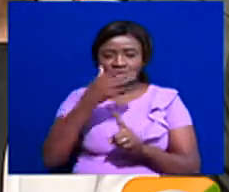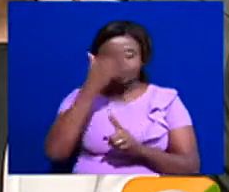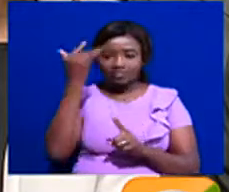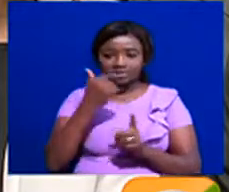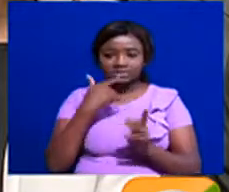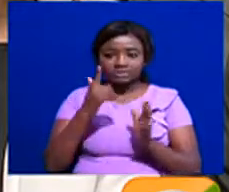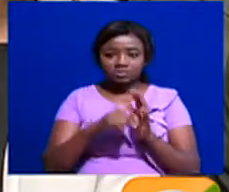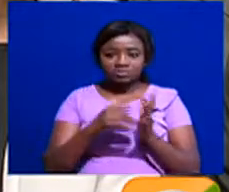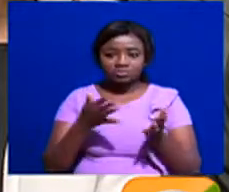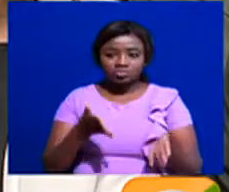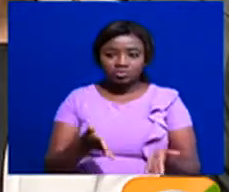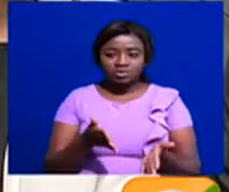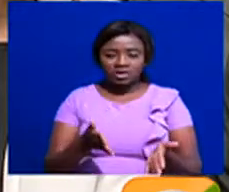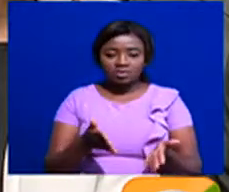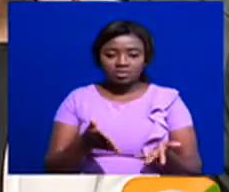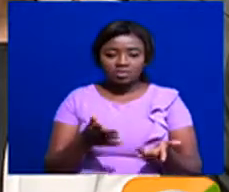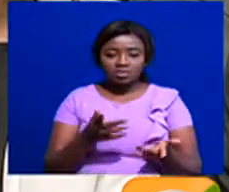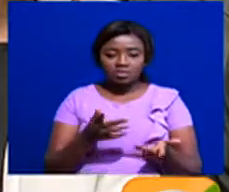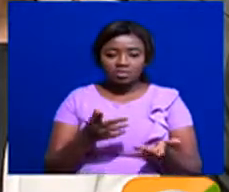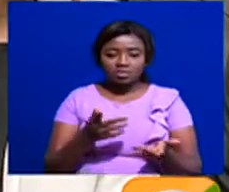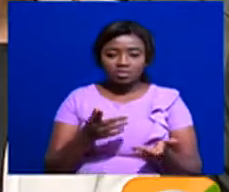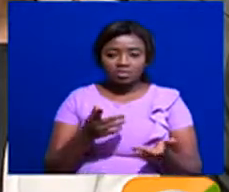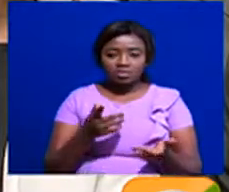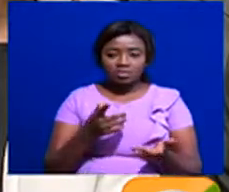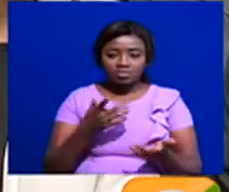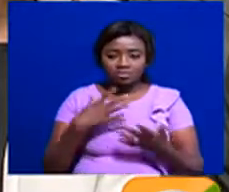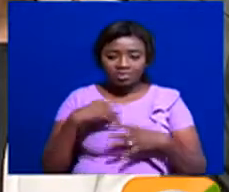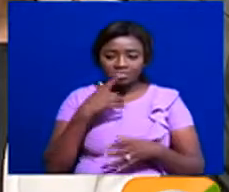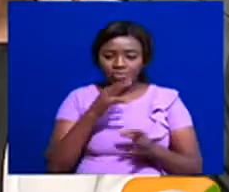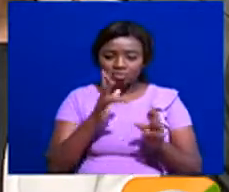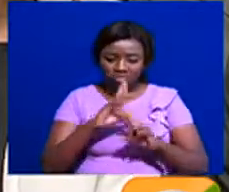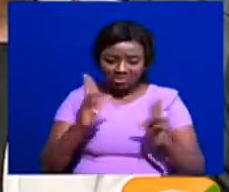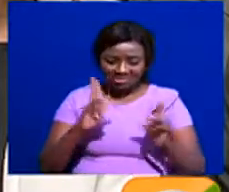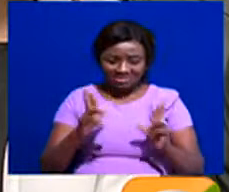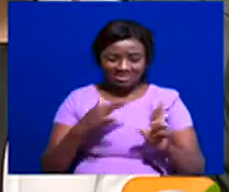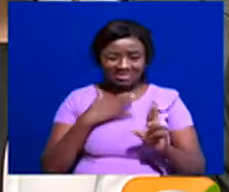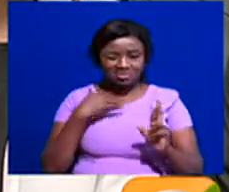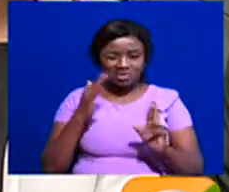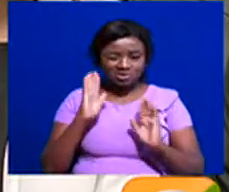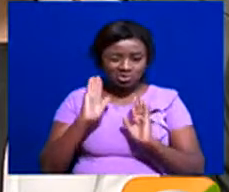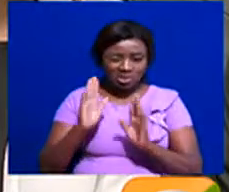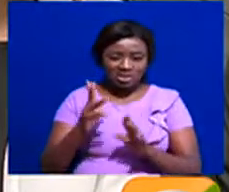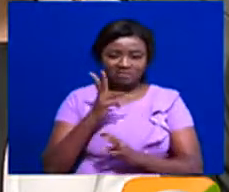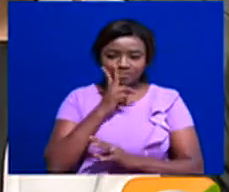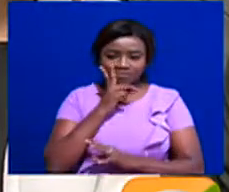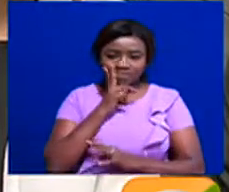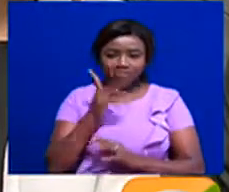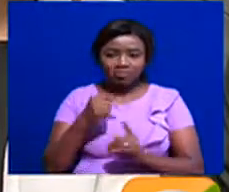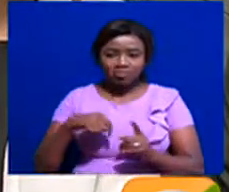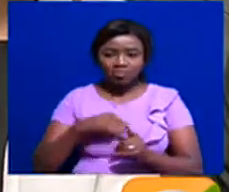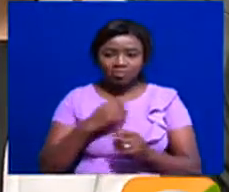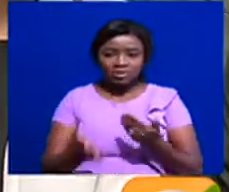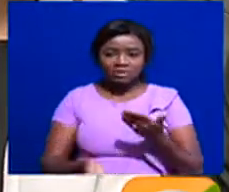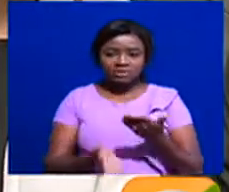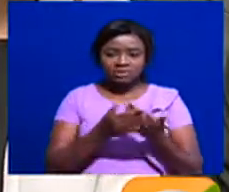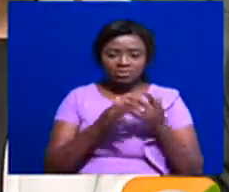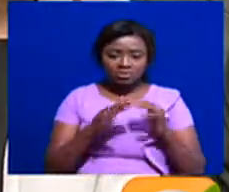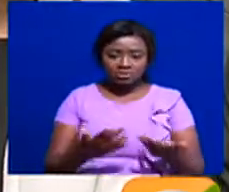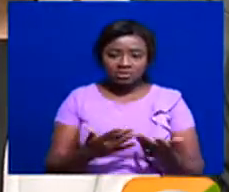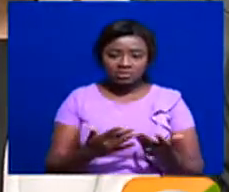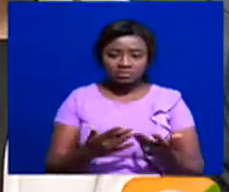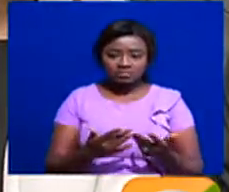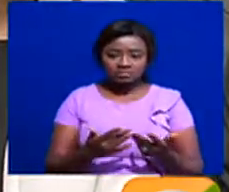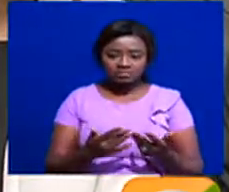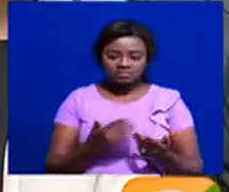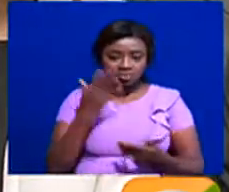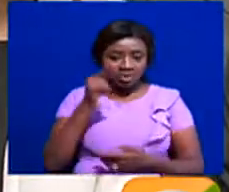maybe what are we doing to work with the people who are already afflicted. Okay, because as I have put it, it is not an easy